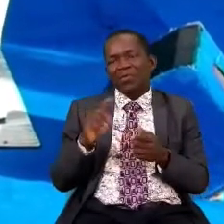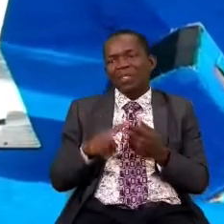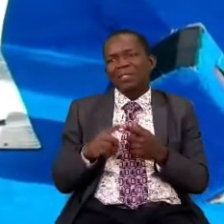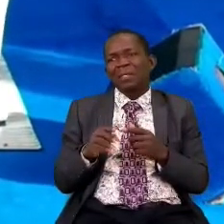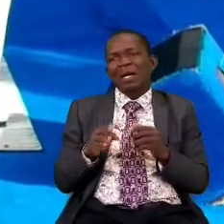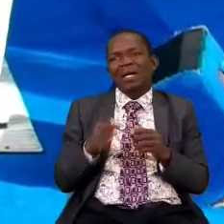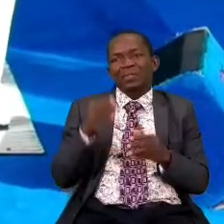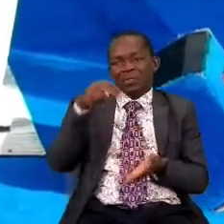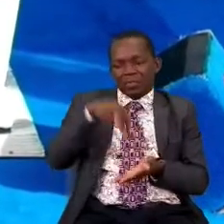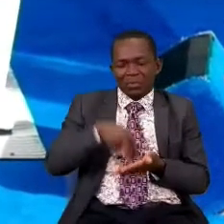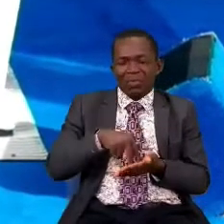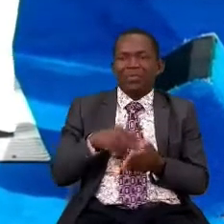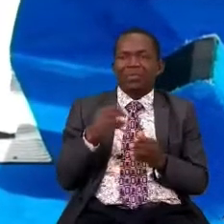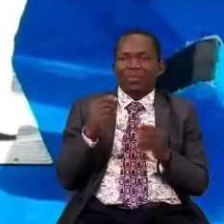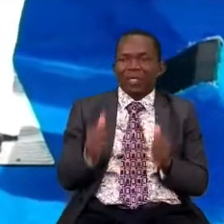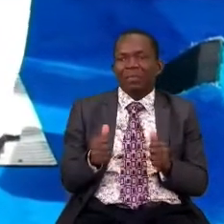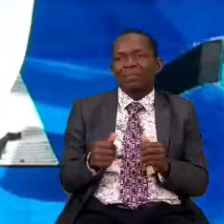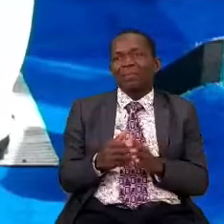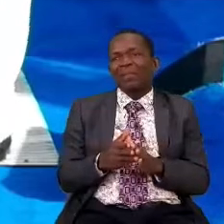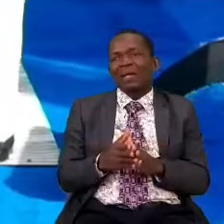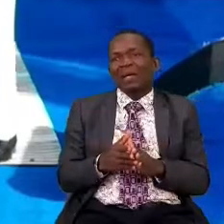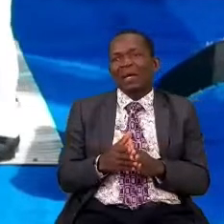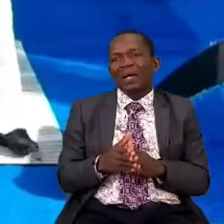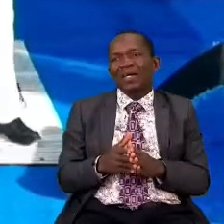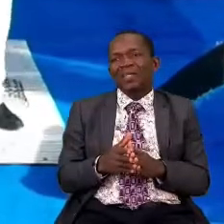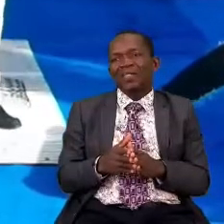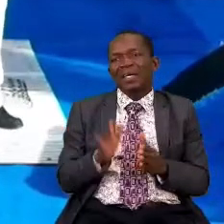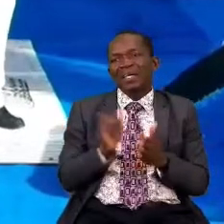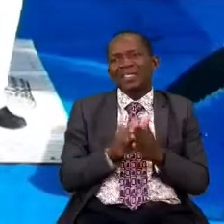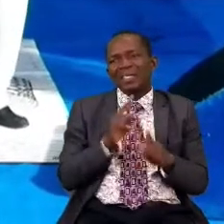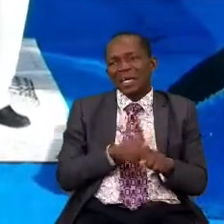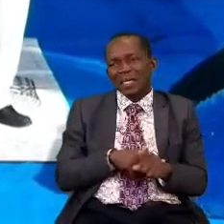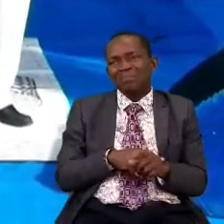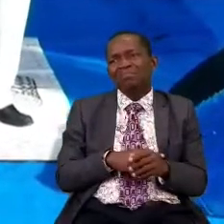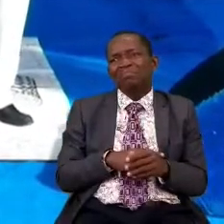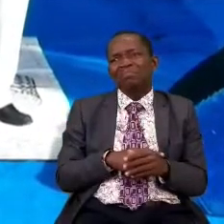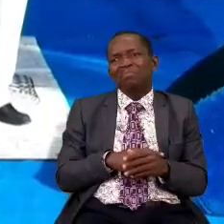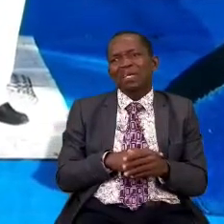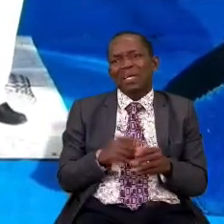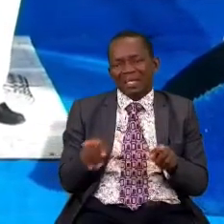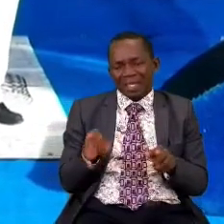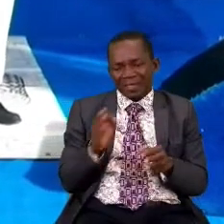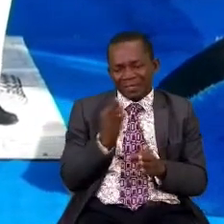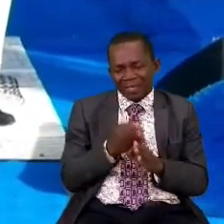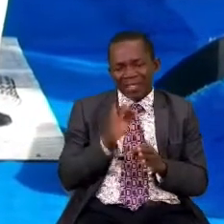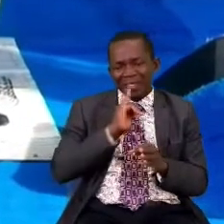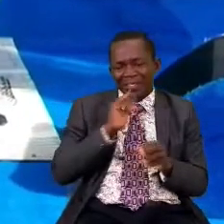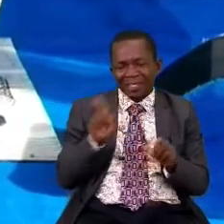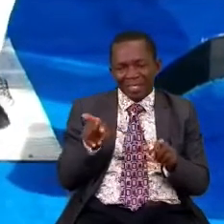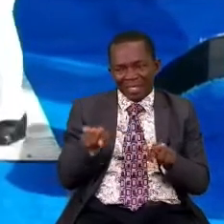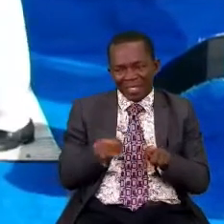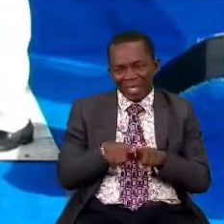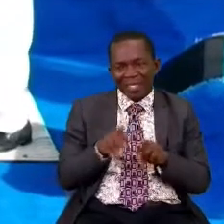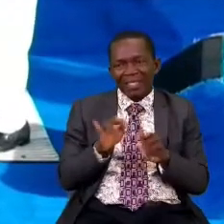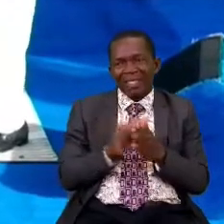But now, 40 years after, you're facing the collapse now, you're facing all the giants in the land now,